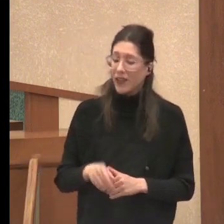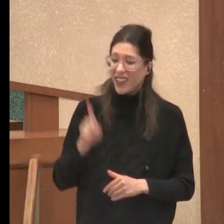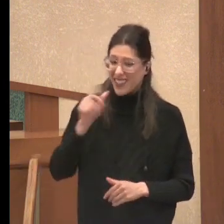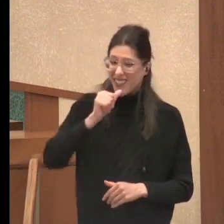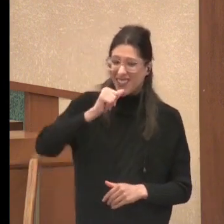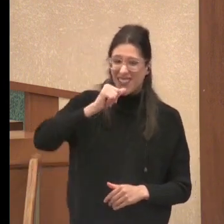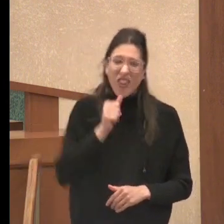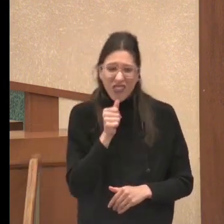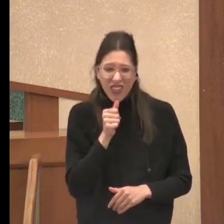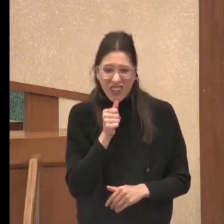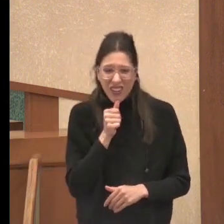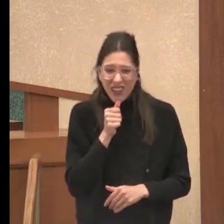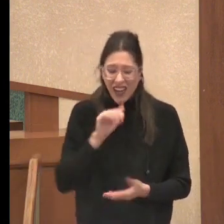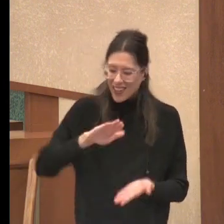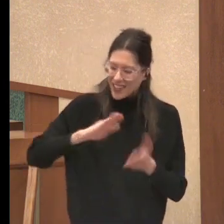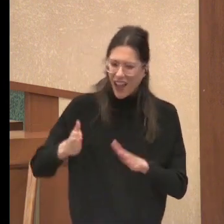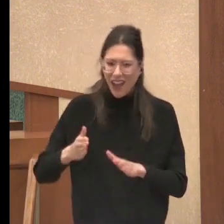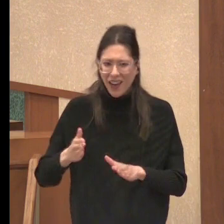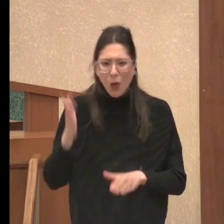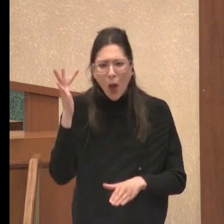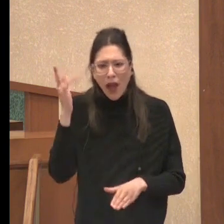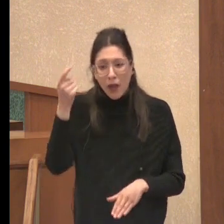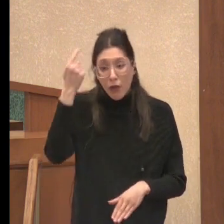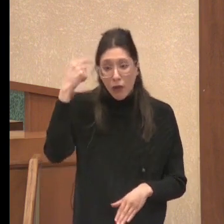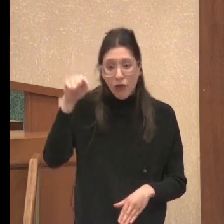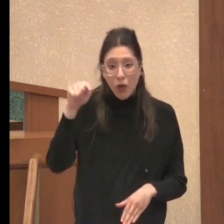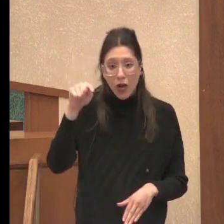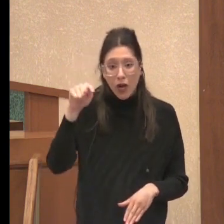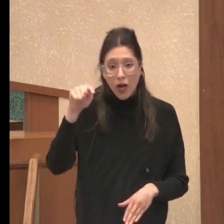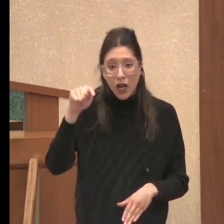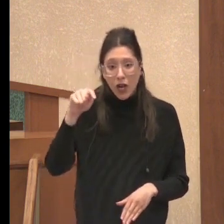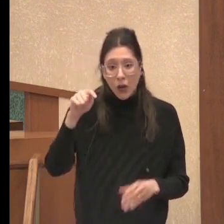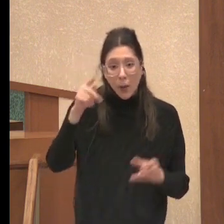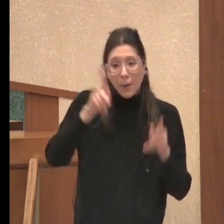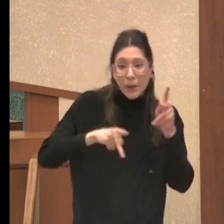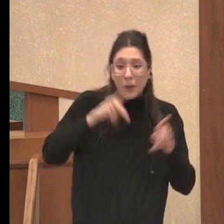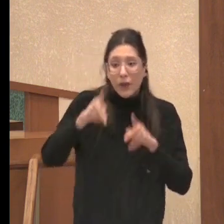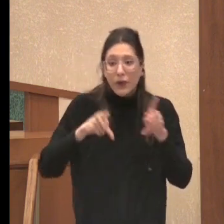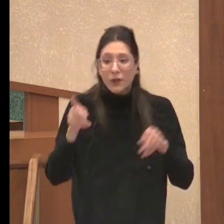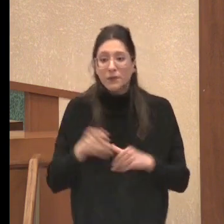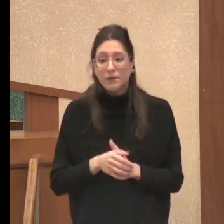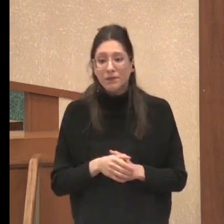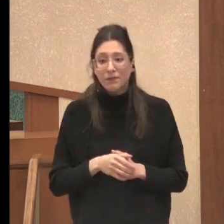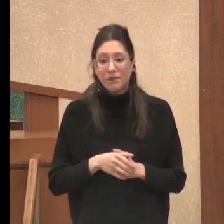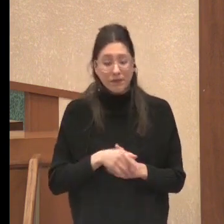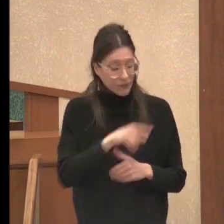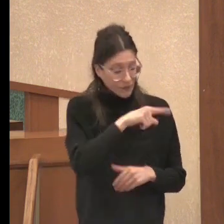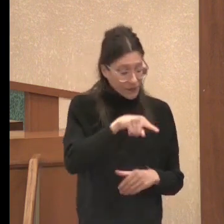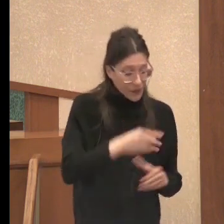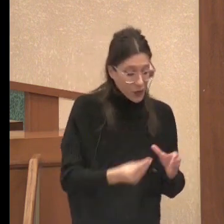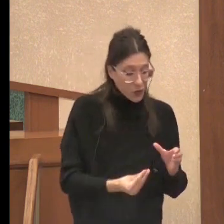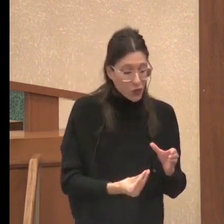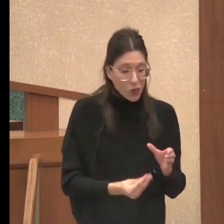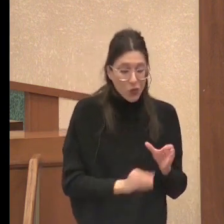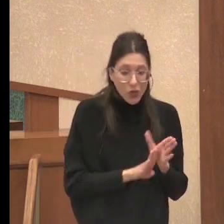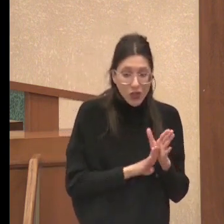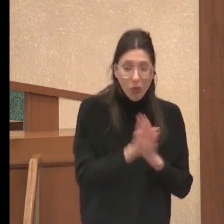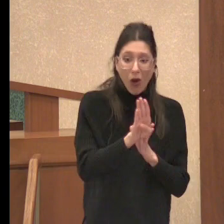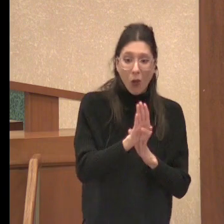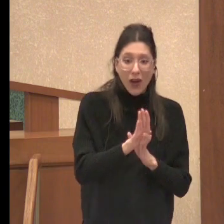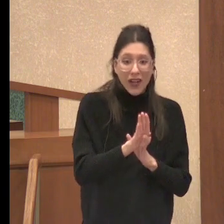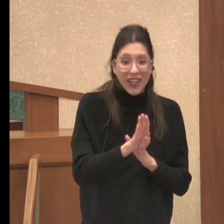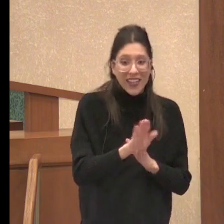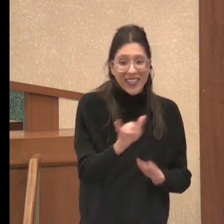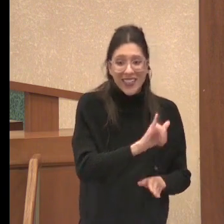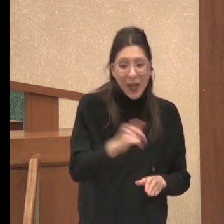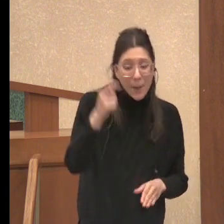and died on behalf of humanity. Paul calls the believers to grow into that same mind